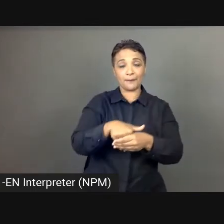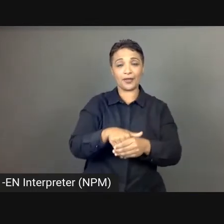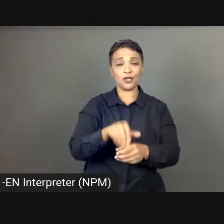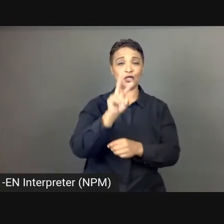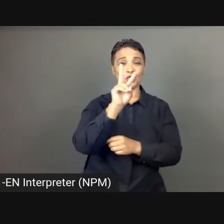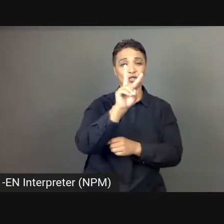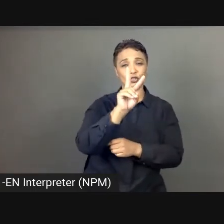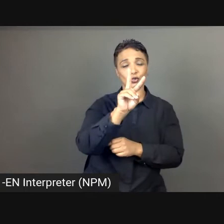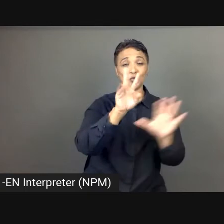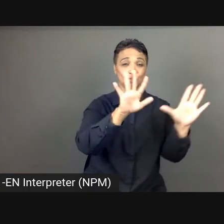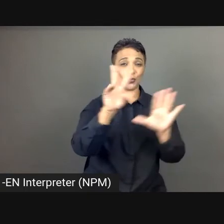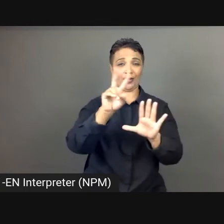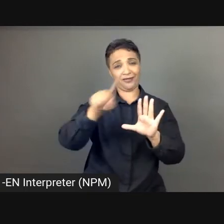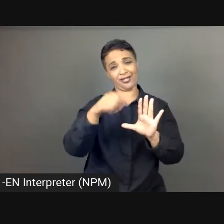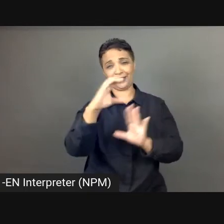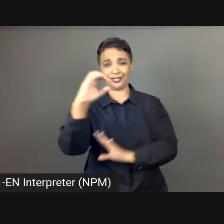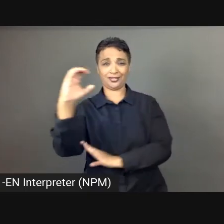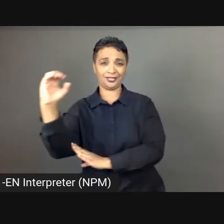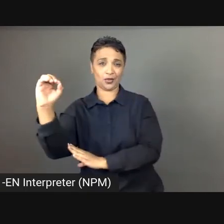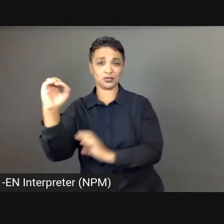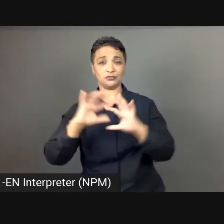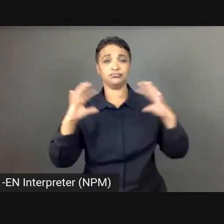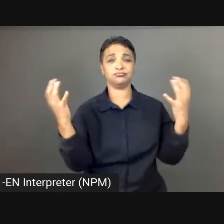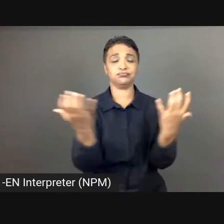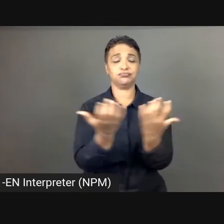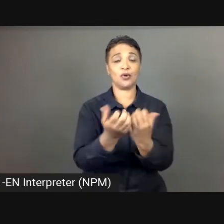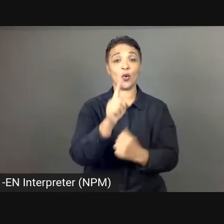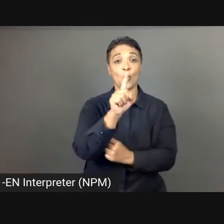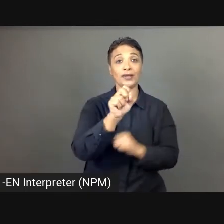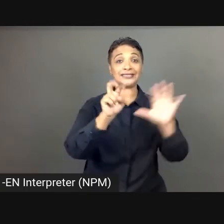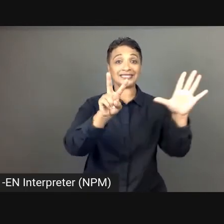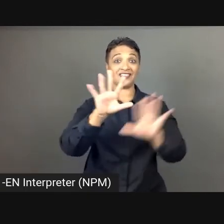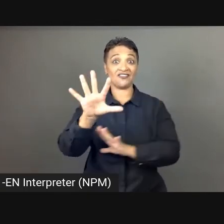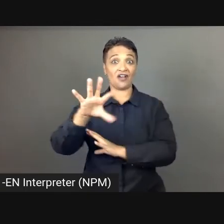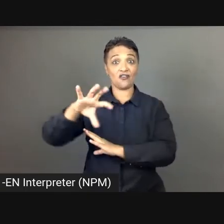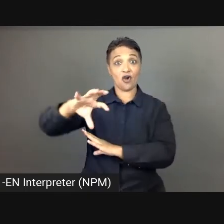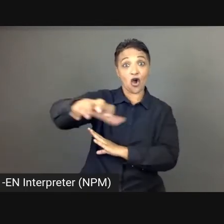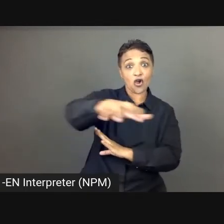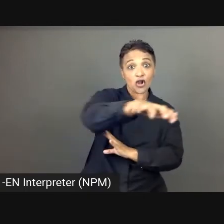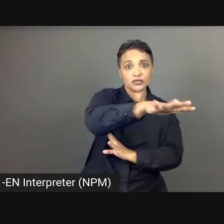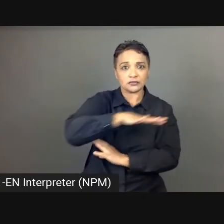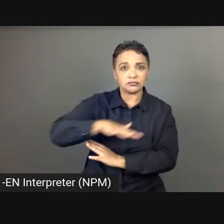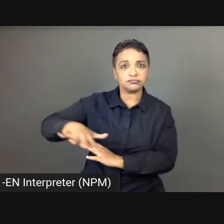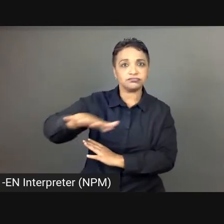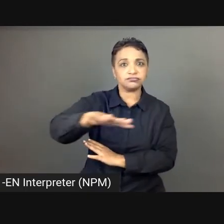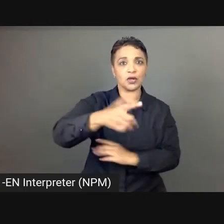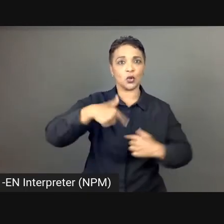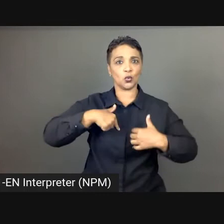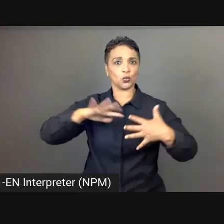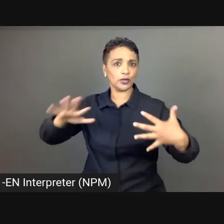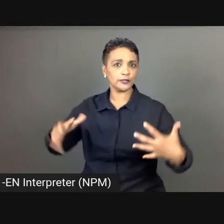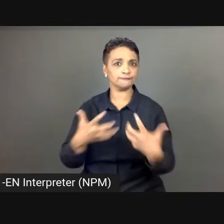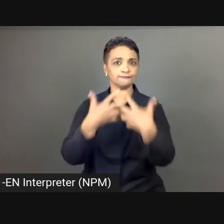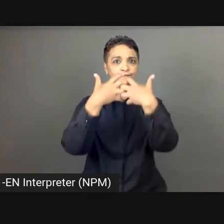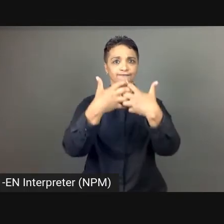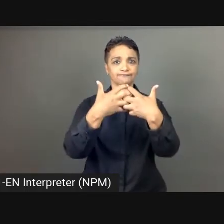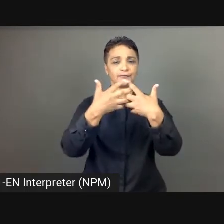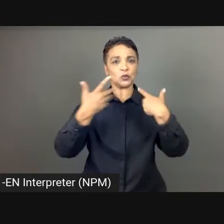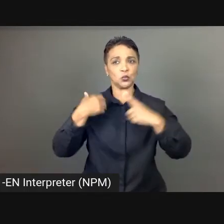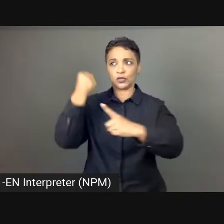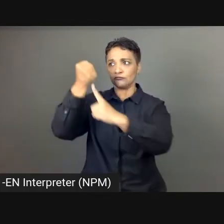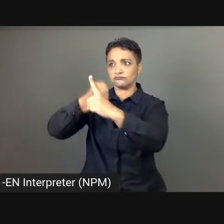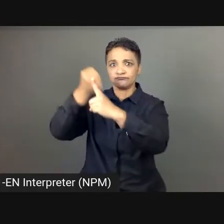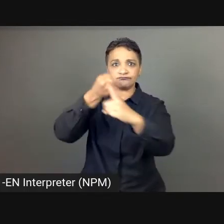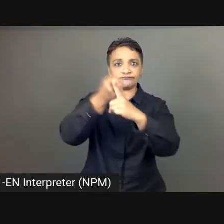over 175 countries, and we work with members to protect and promote civic freedoms and